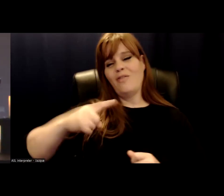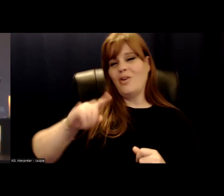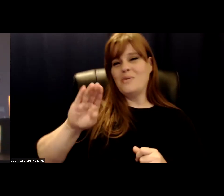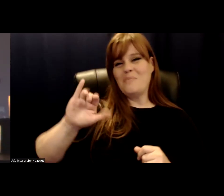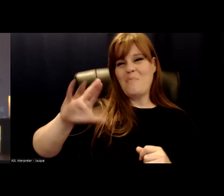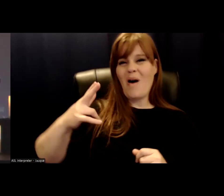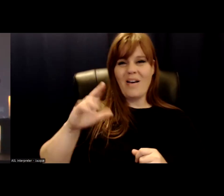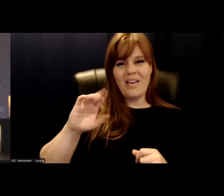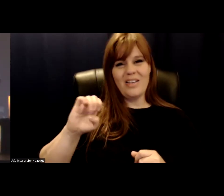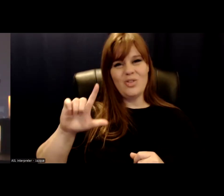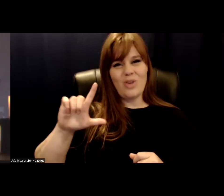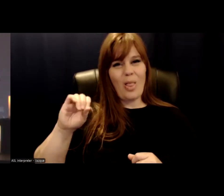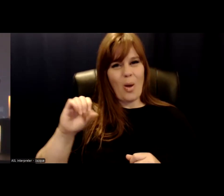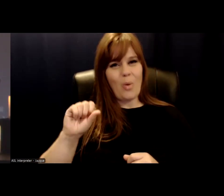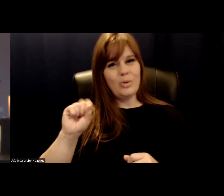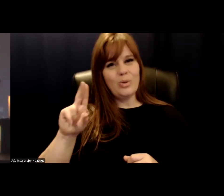that I've ever heard.